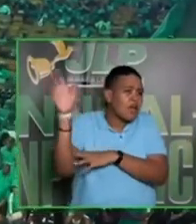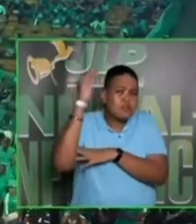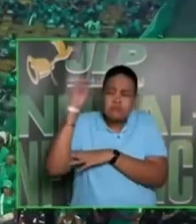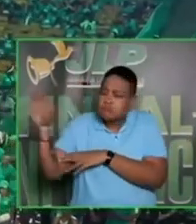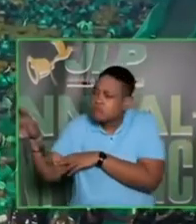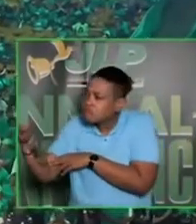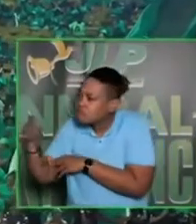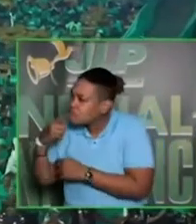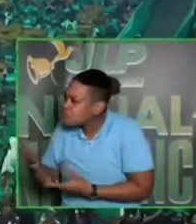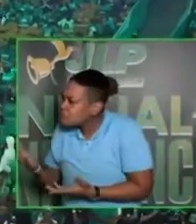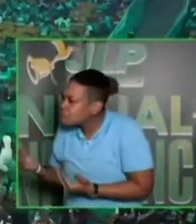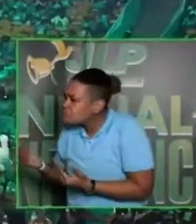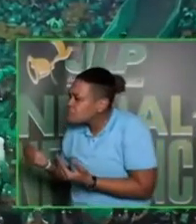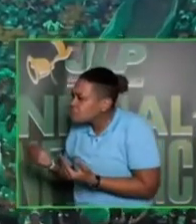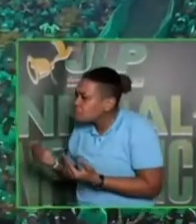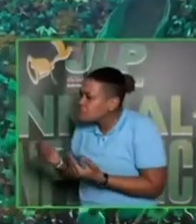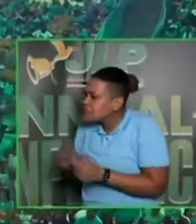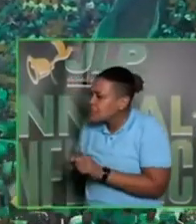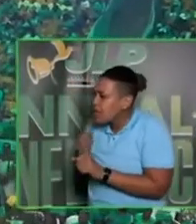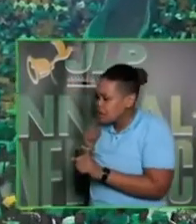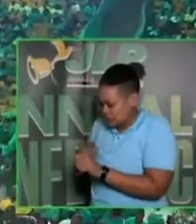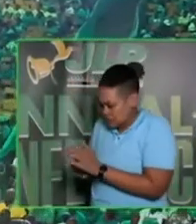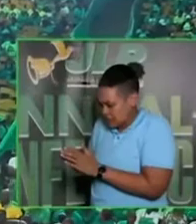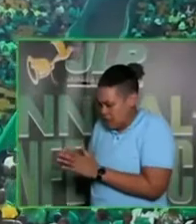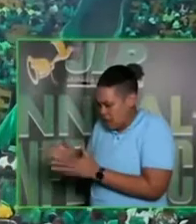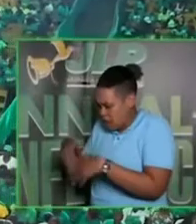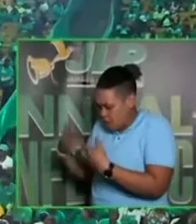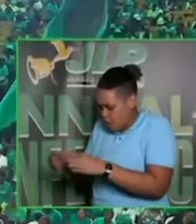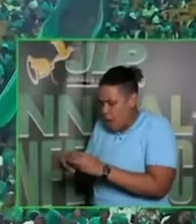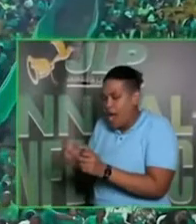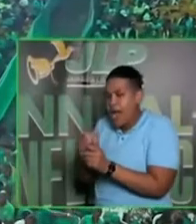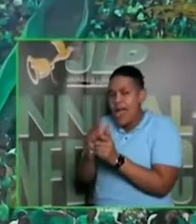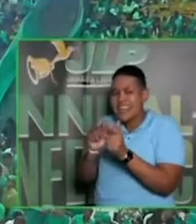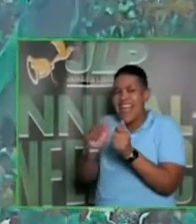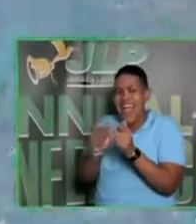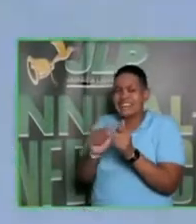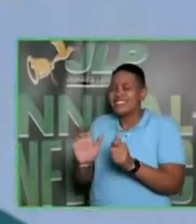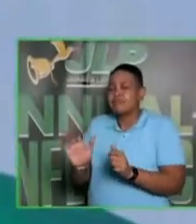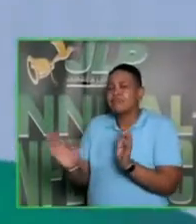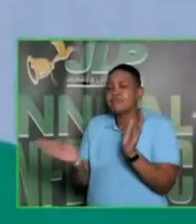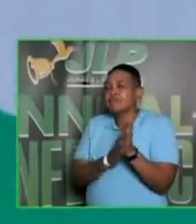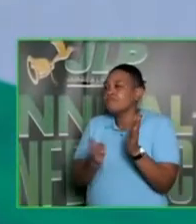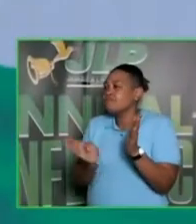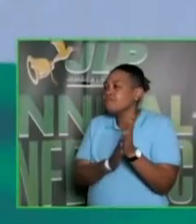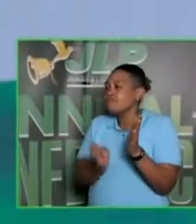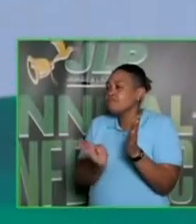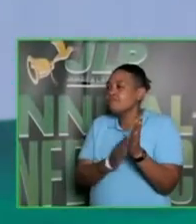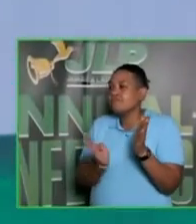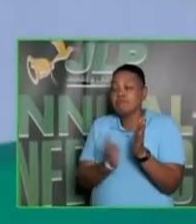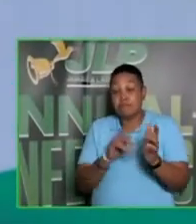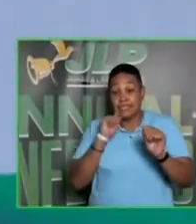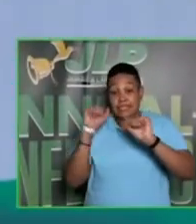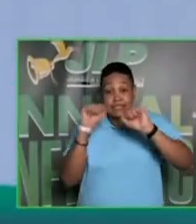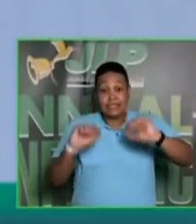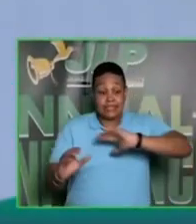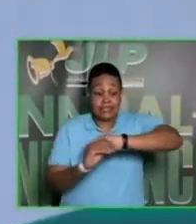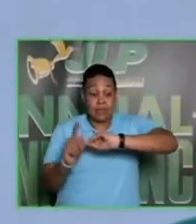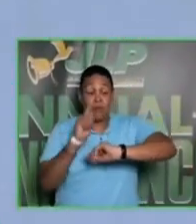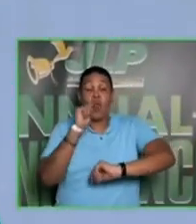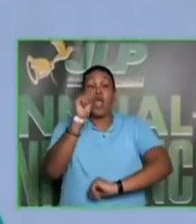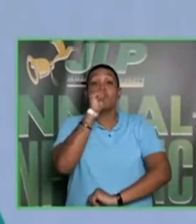started to develop a cashless payment system with